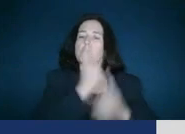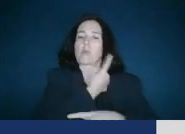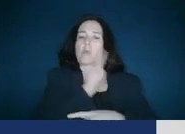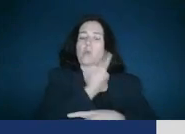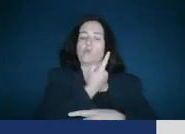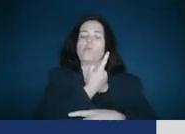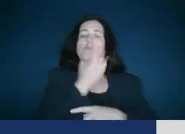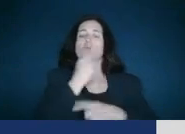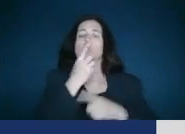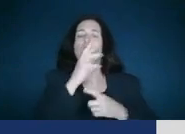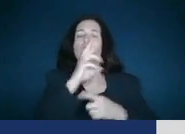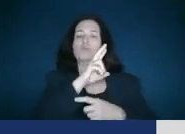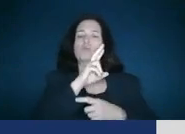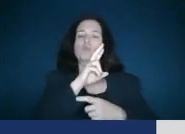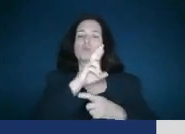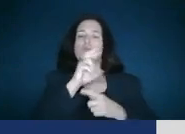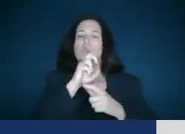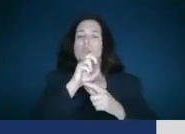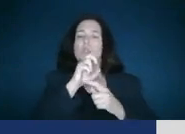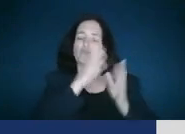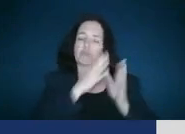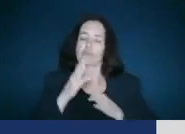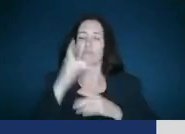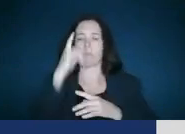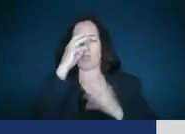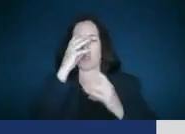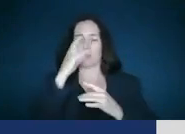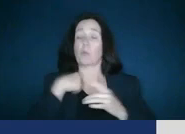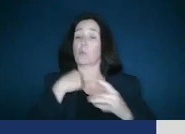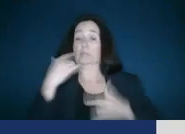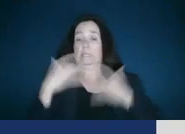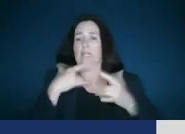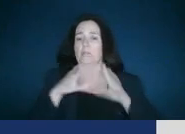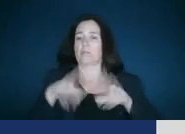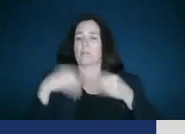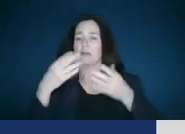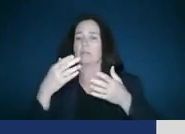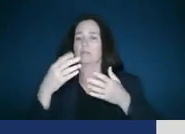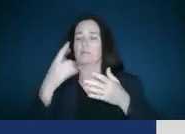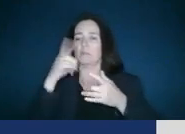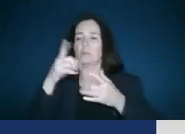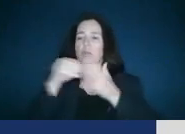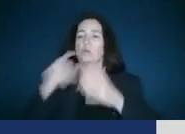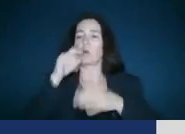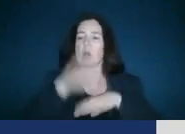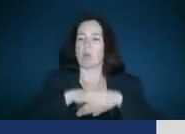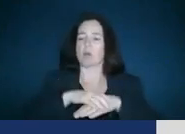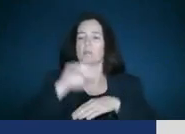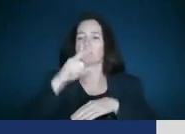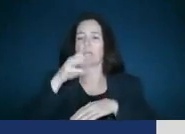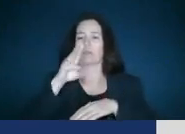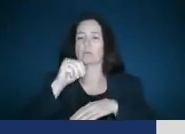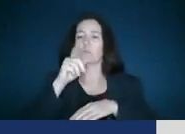regroup. So that's something we're very excited to make available to the students on the spectrum who are registered through